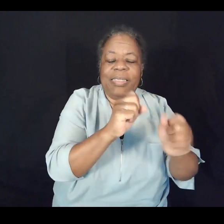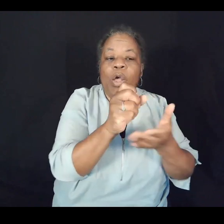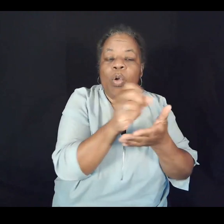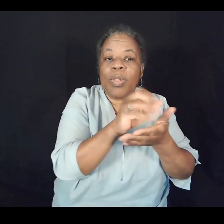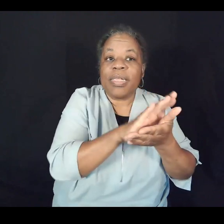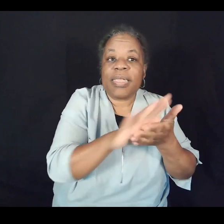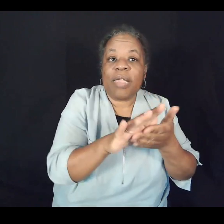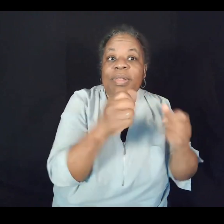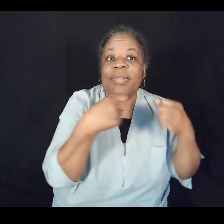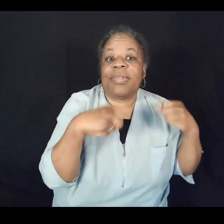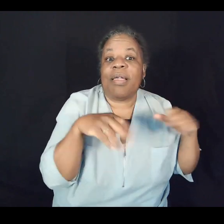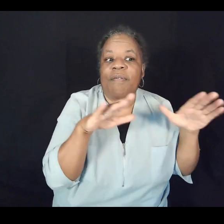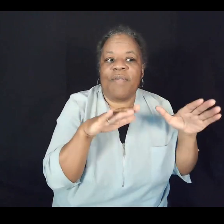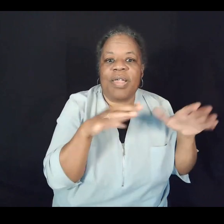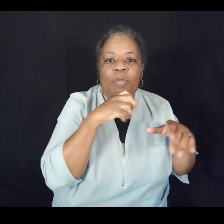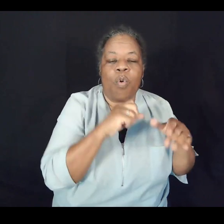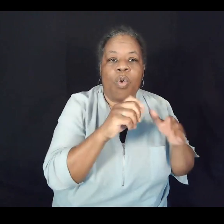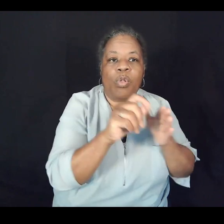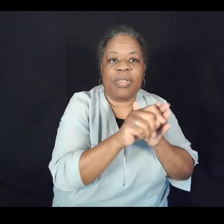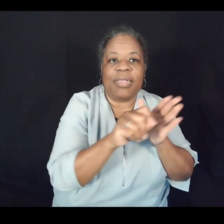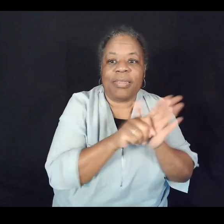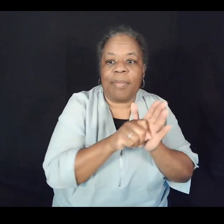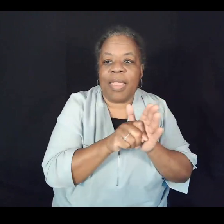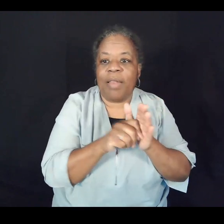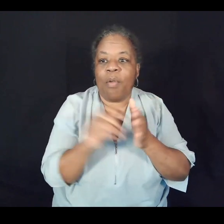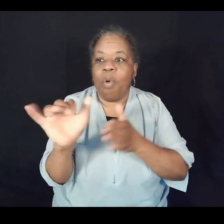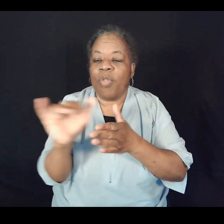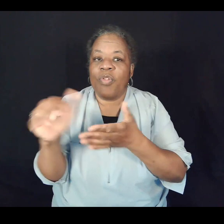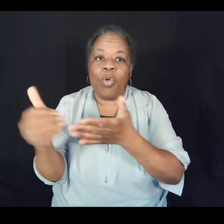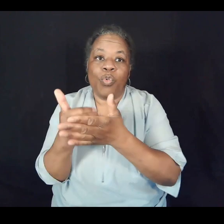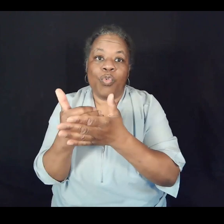Testament as well. And this lamb was slain.